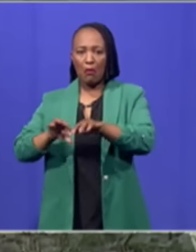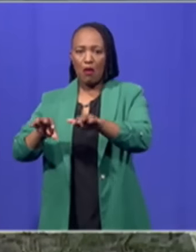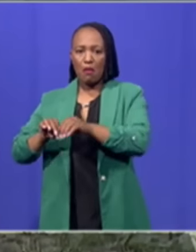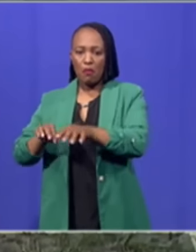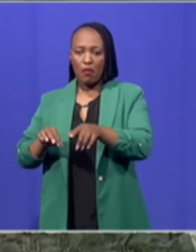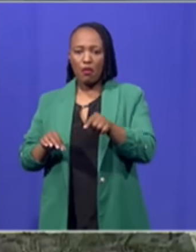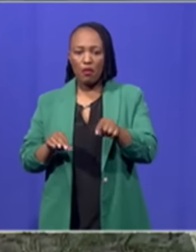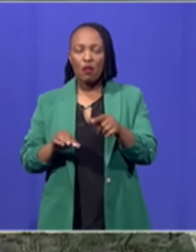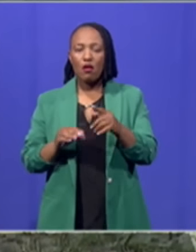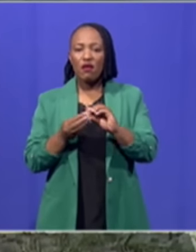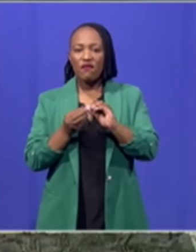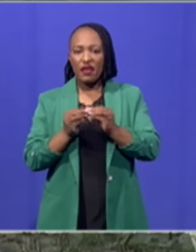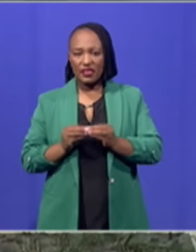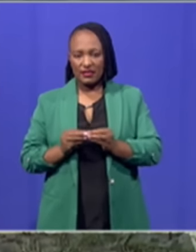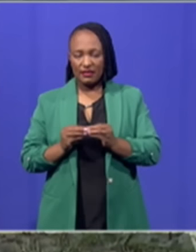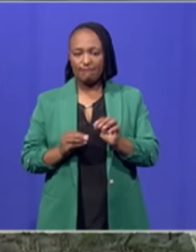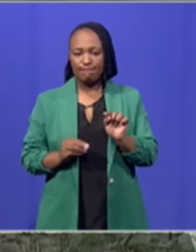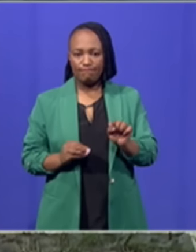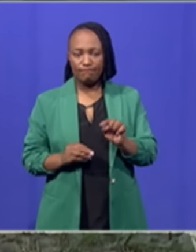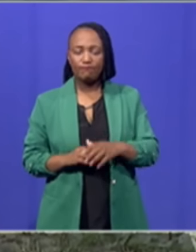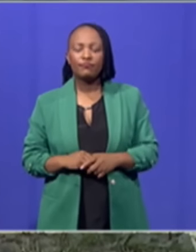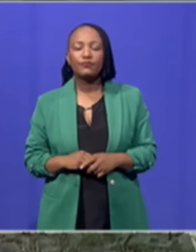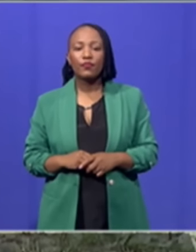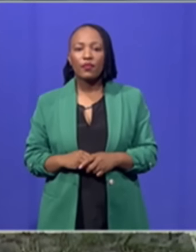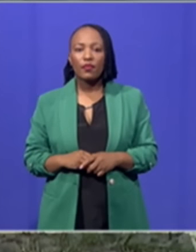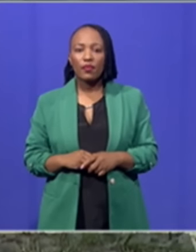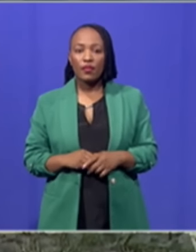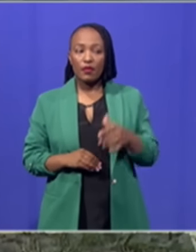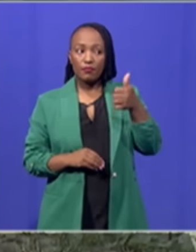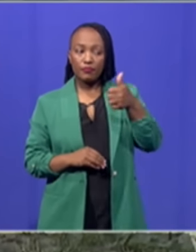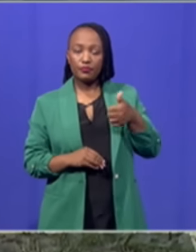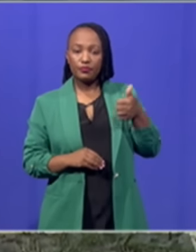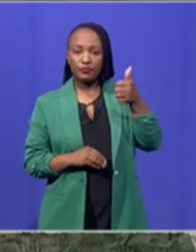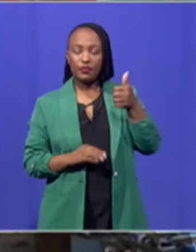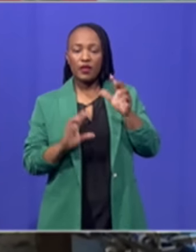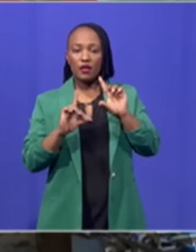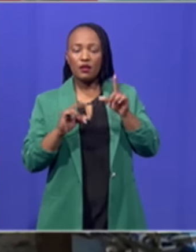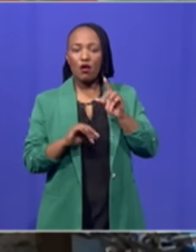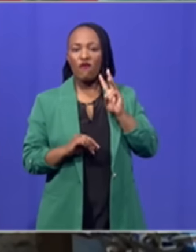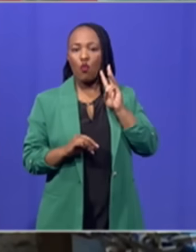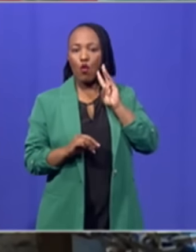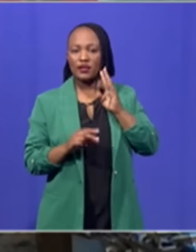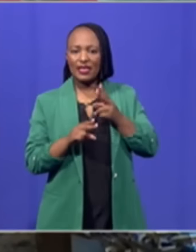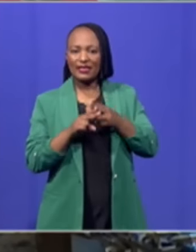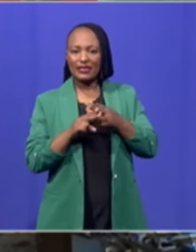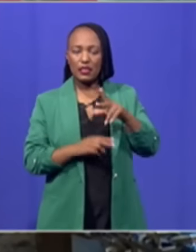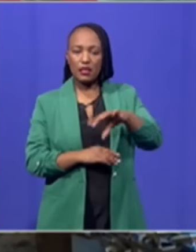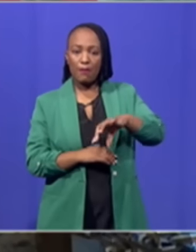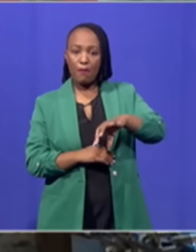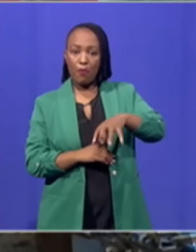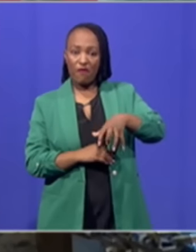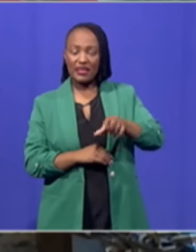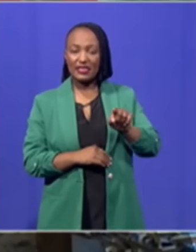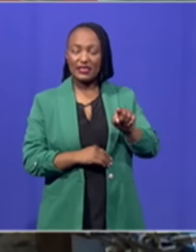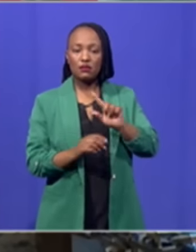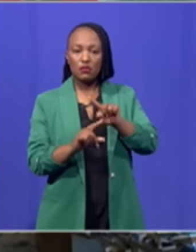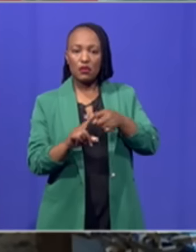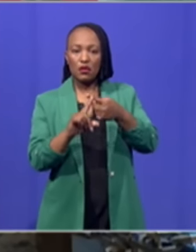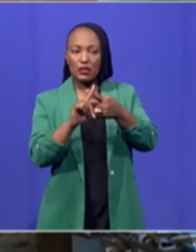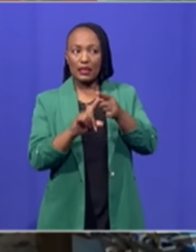ntlafatsa meralo eo ya motheo. Hloho ya lefapha la ditaba tsa metsi provinseng e boleletse Eskom hore ho